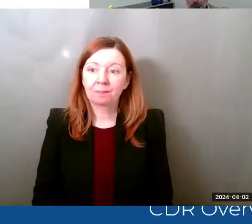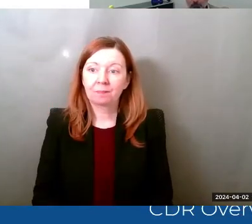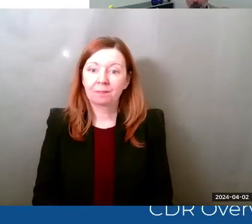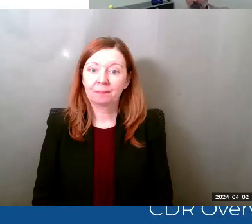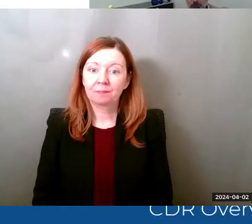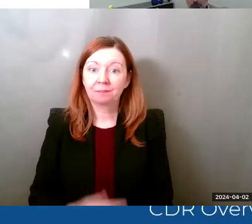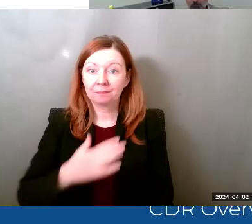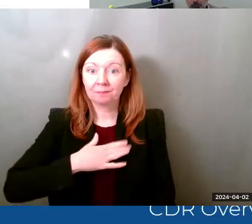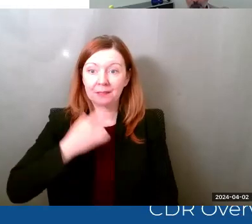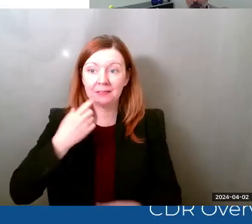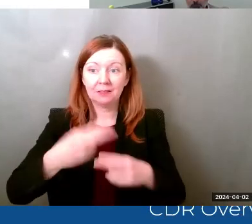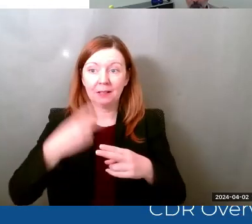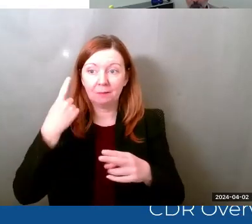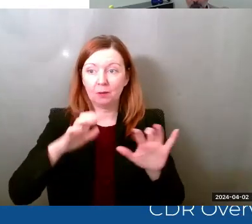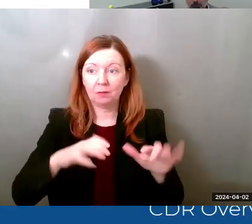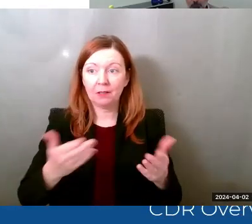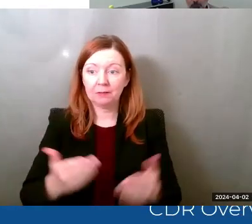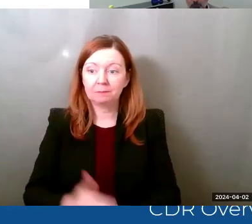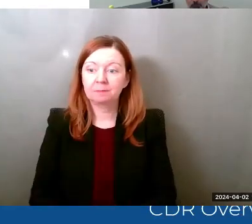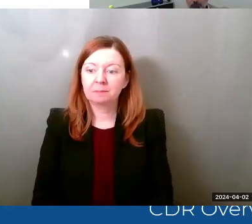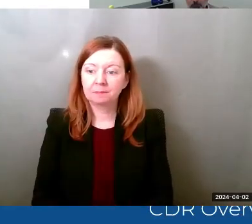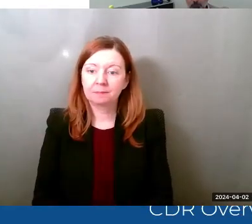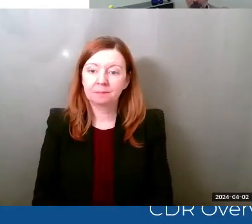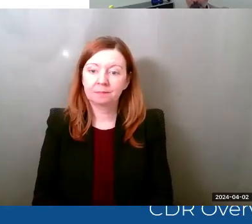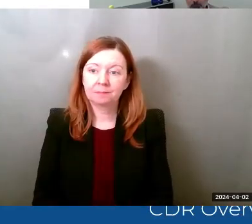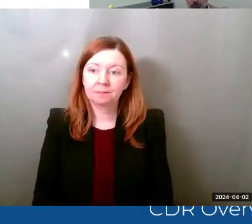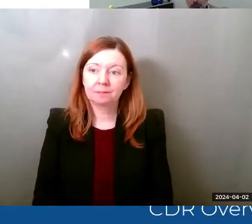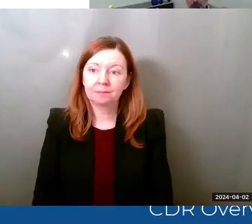Please state your name for the record.